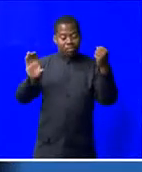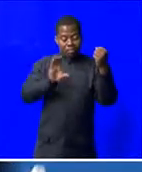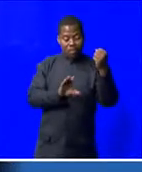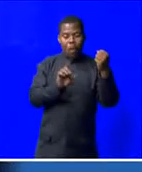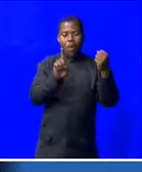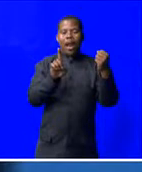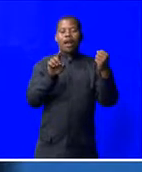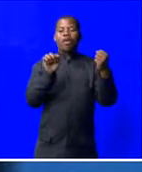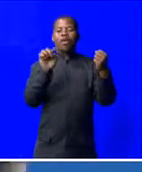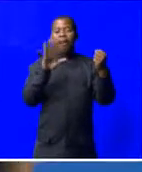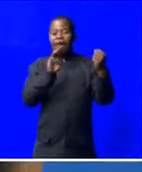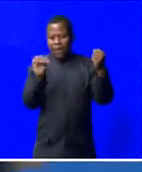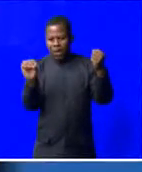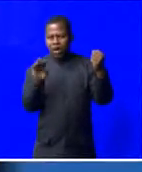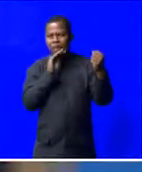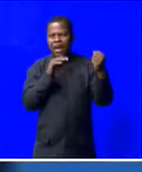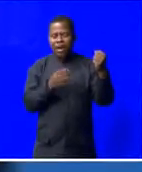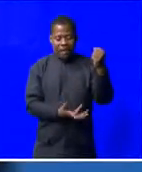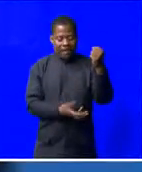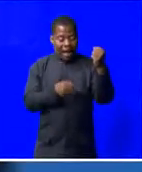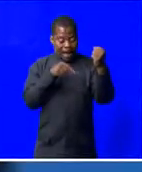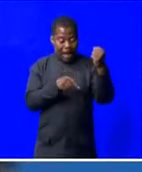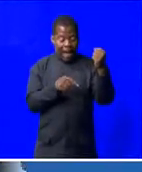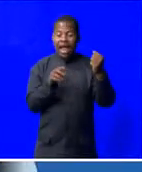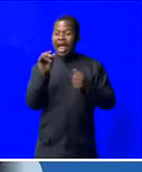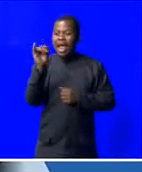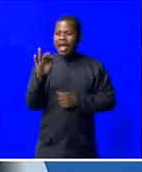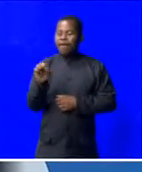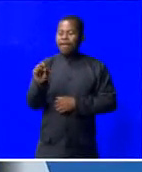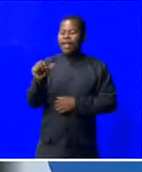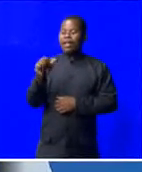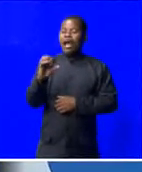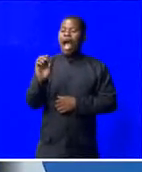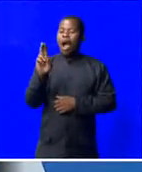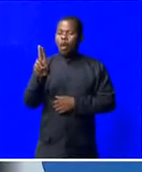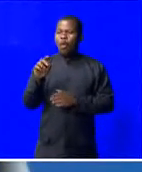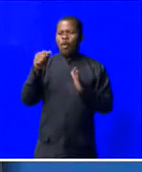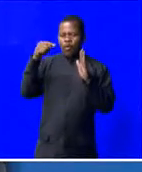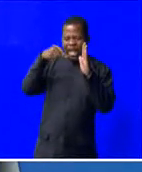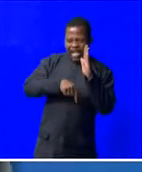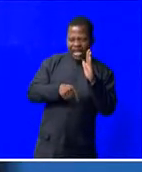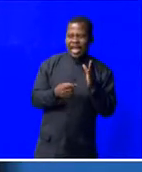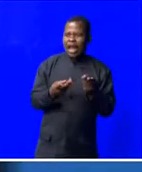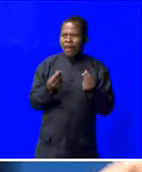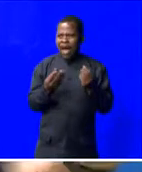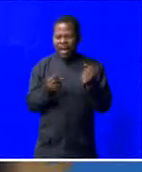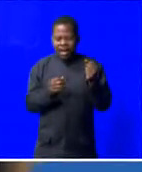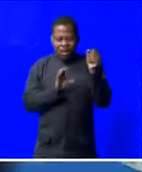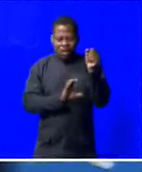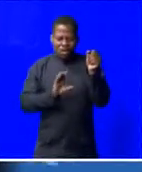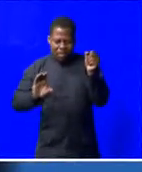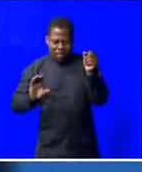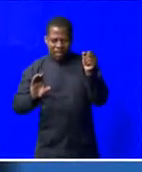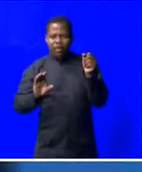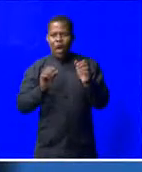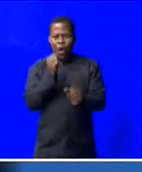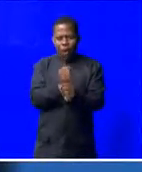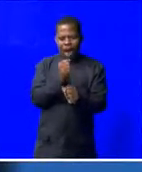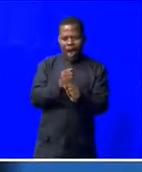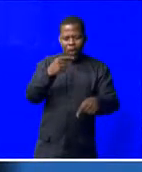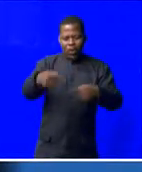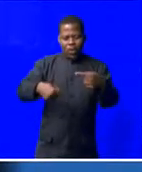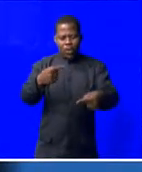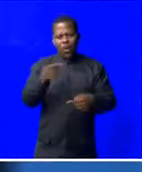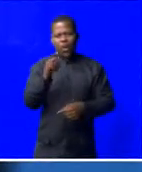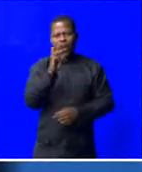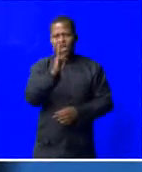ukuthi mase sifike isikhathi ukuthi Sacu iyehla, sitawukhona kipa mali lasikhwameni saSacu, sitawukhona kuqhubeka